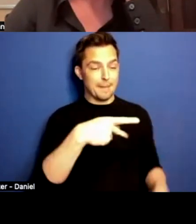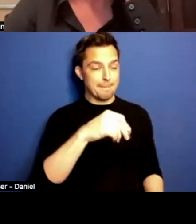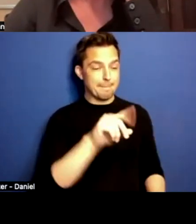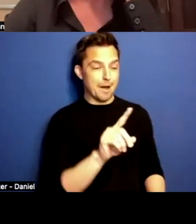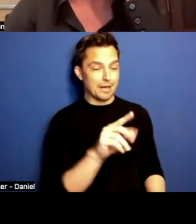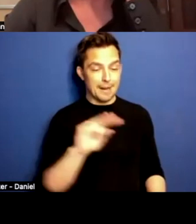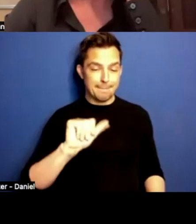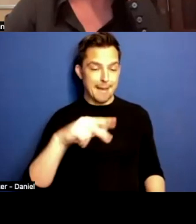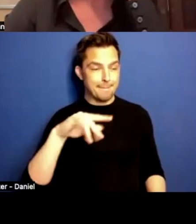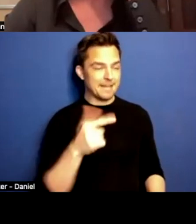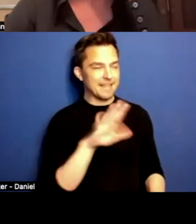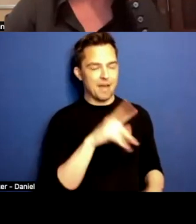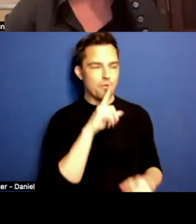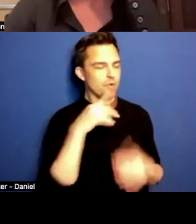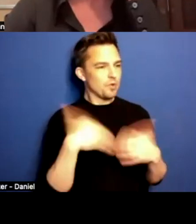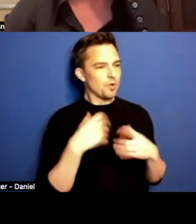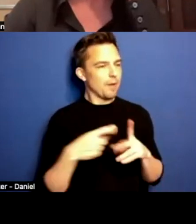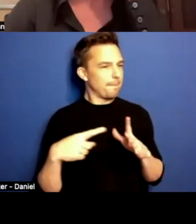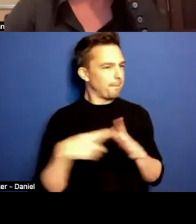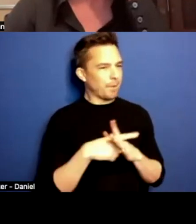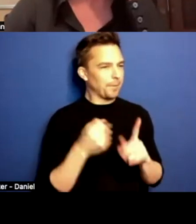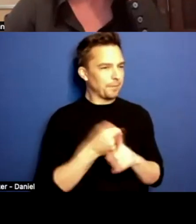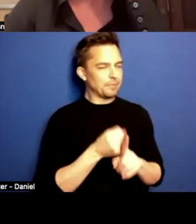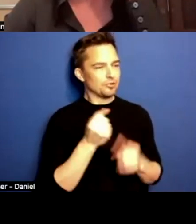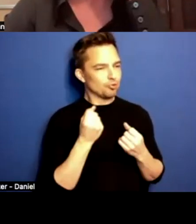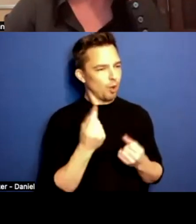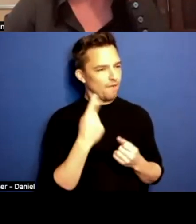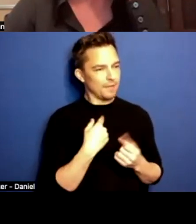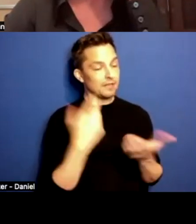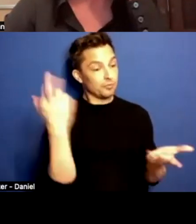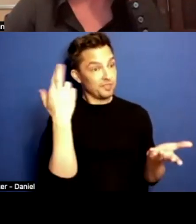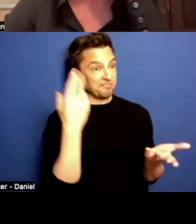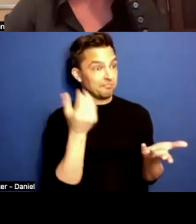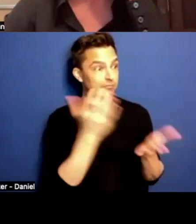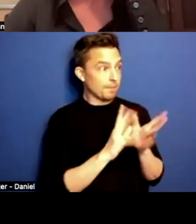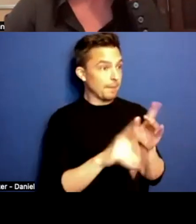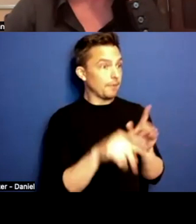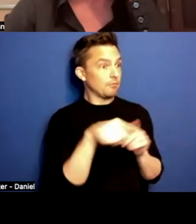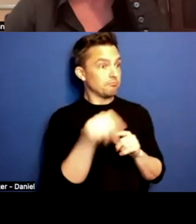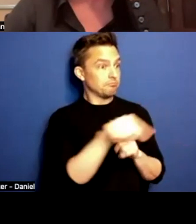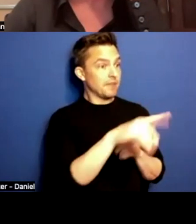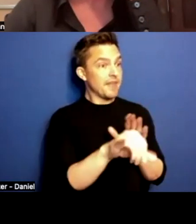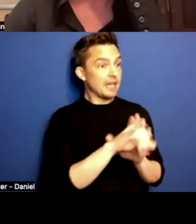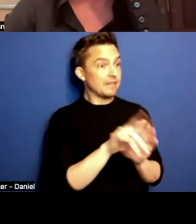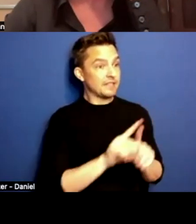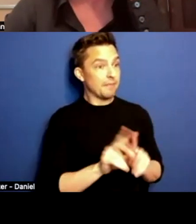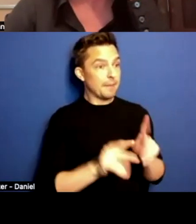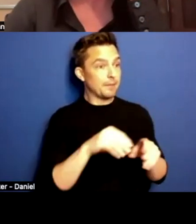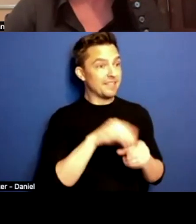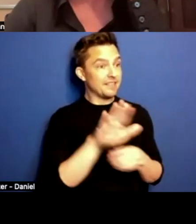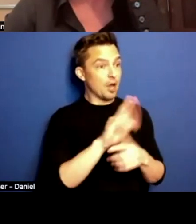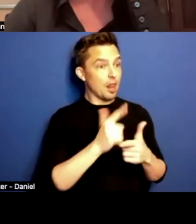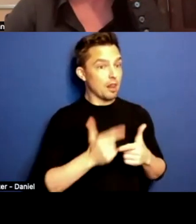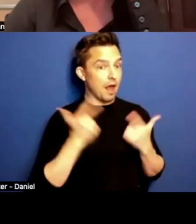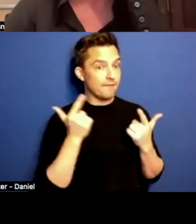that resonated really strongly with me because there are people who may identify different people in their lives who play